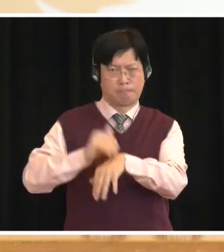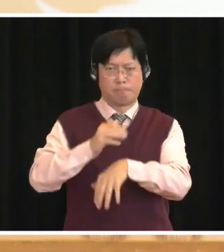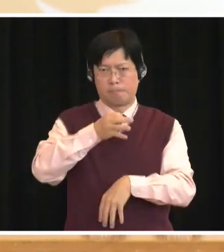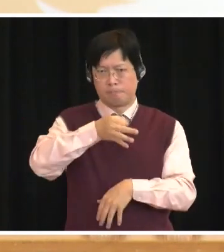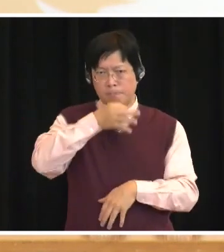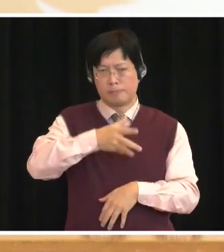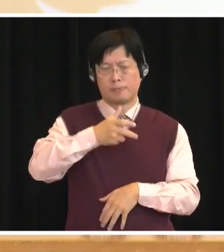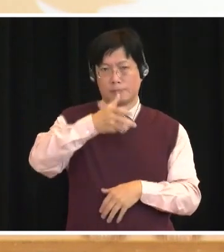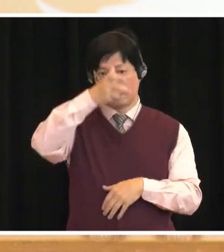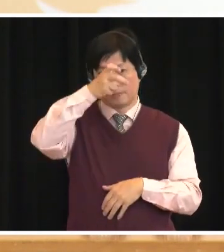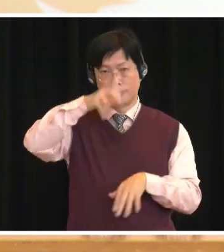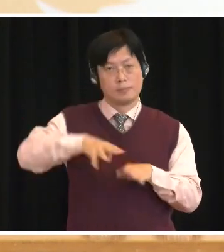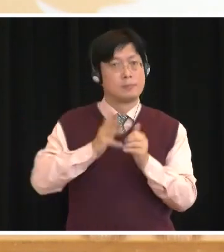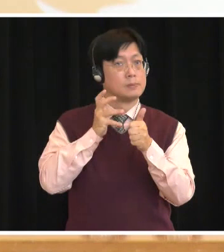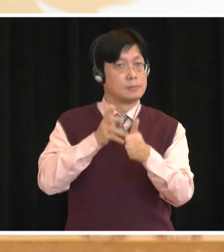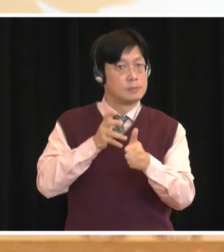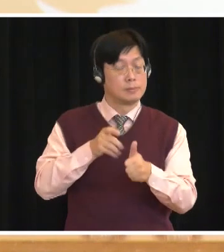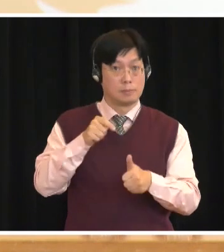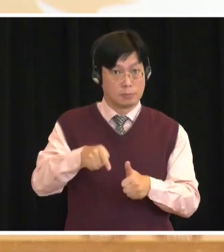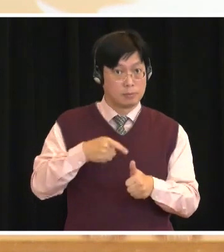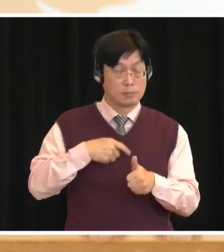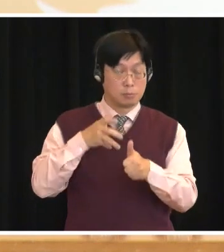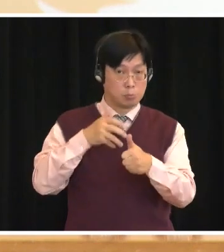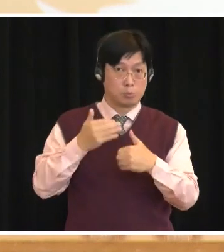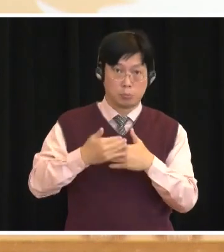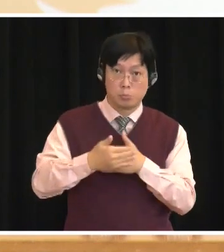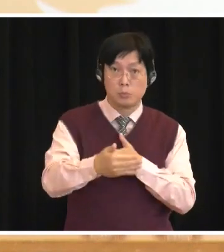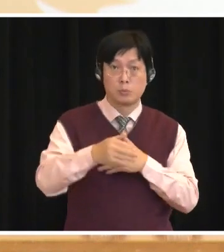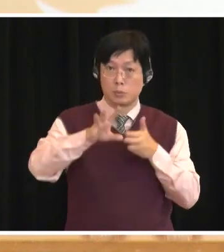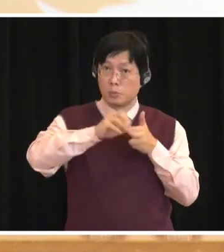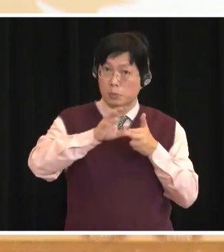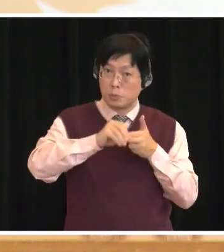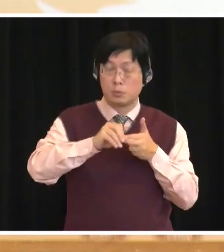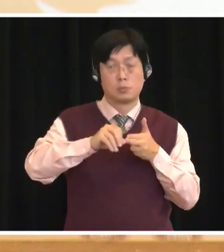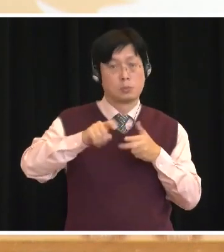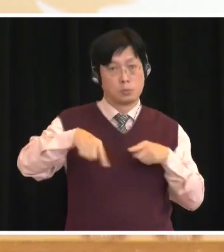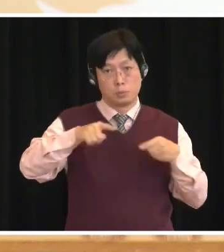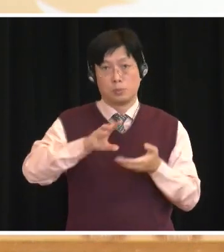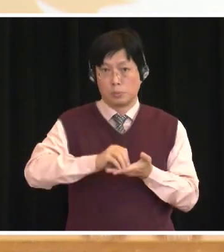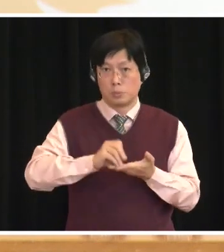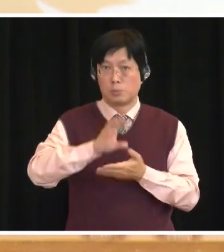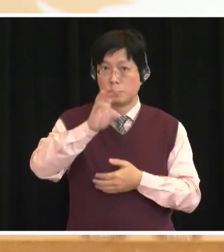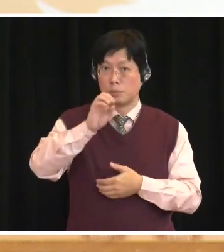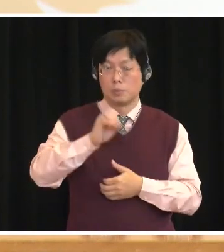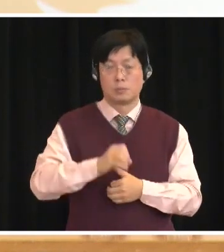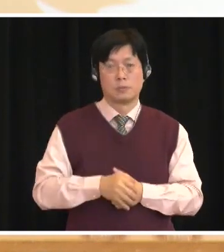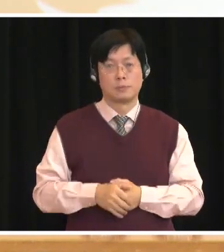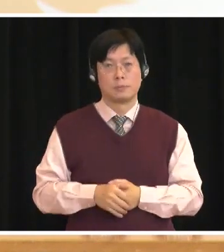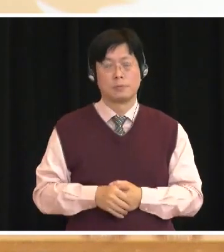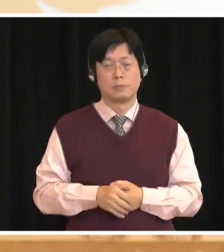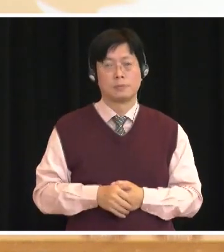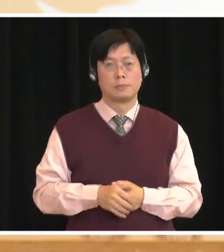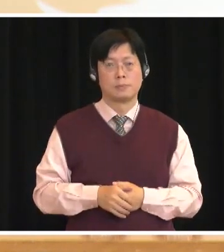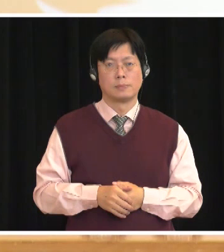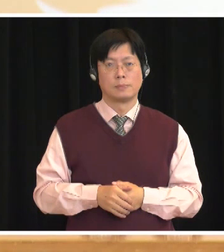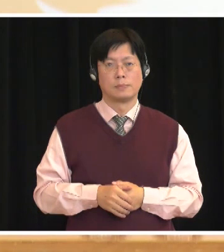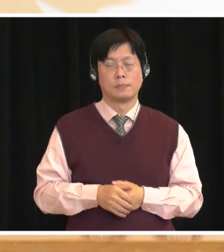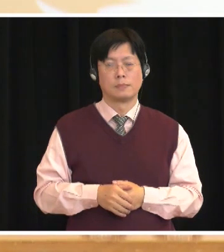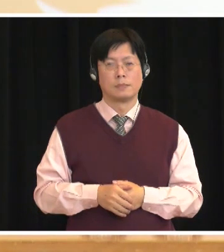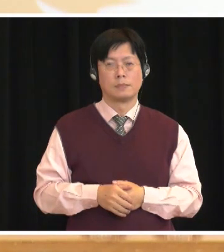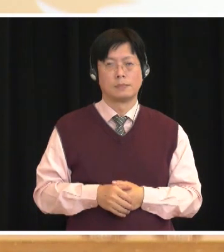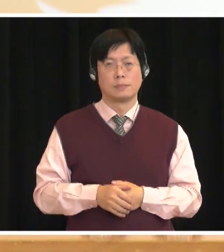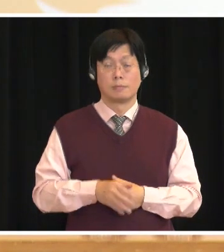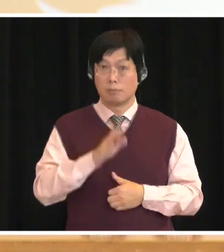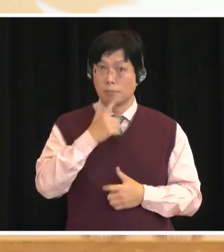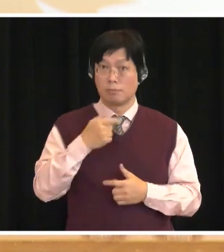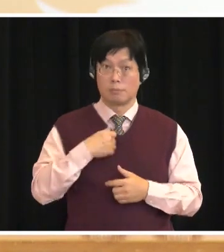interviews recorded, at least in order to avoid a continuous repetition of